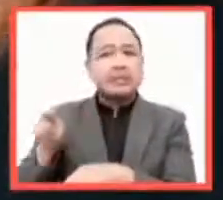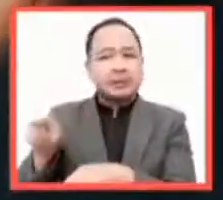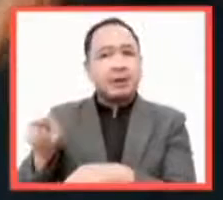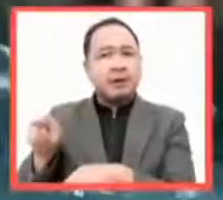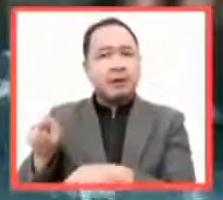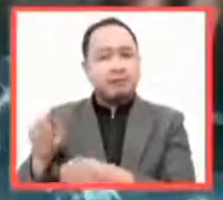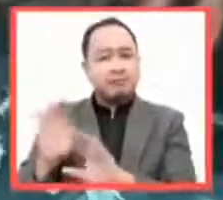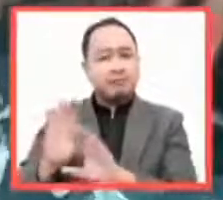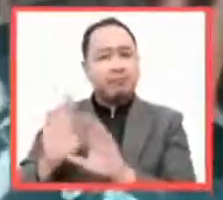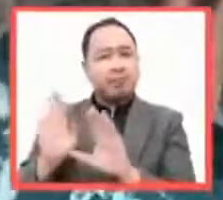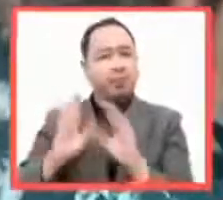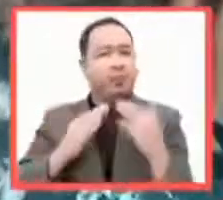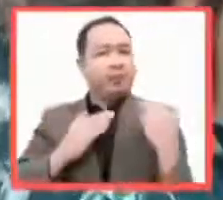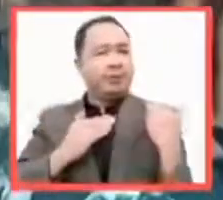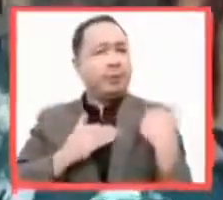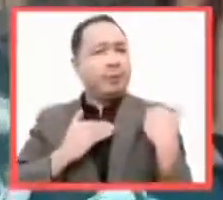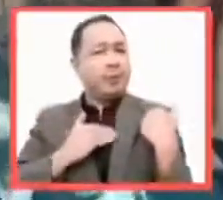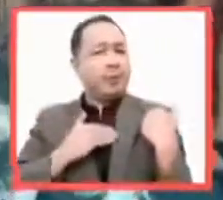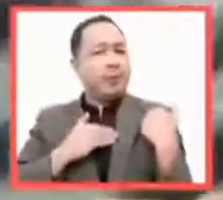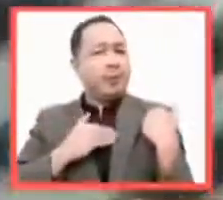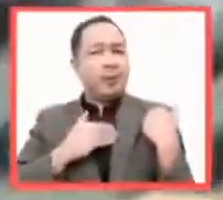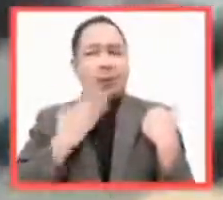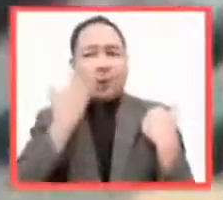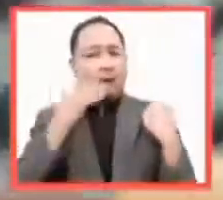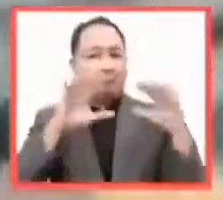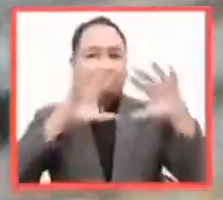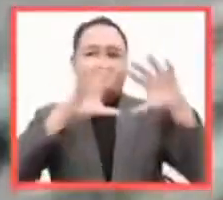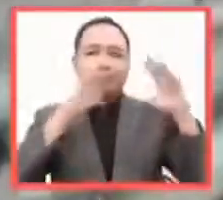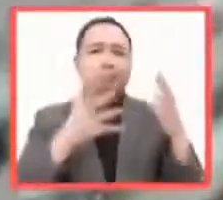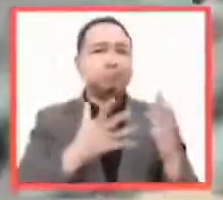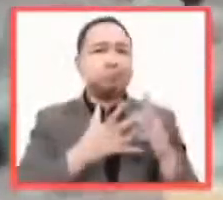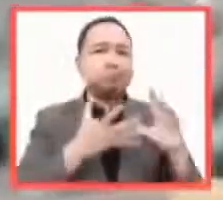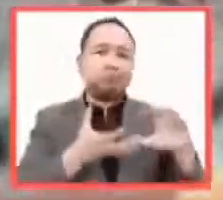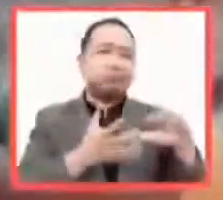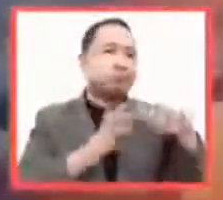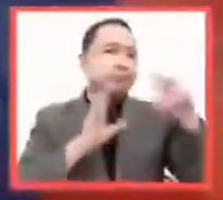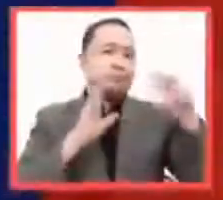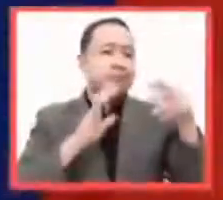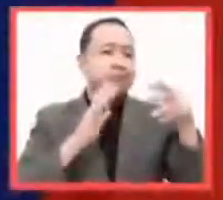least responsible for this existential crisis.